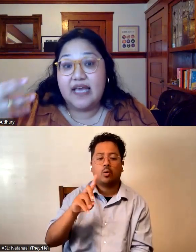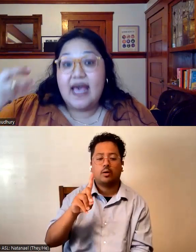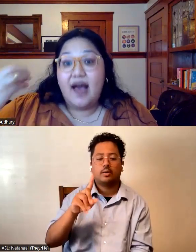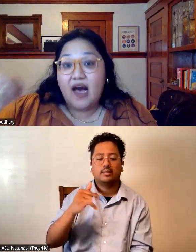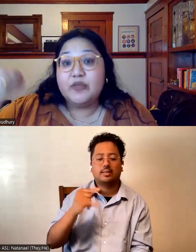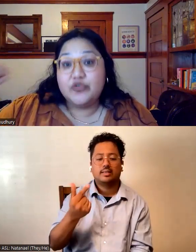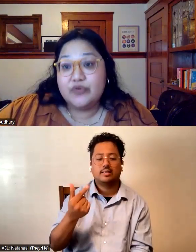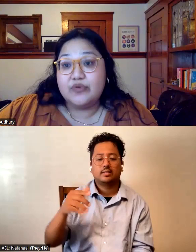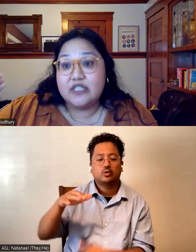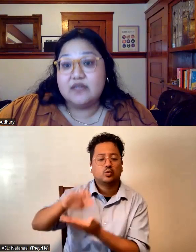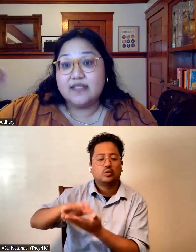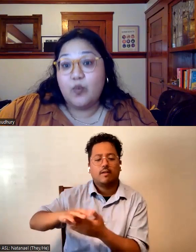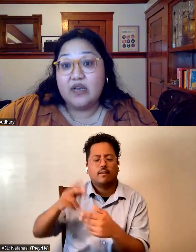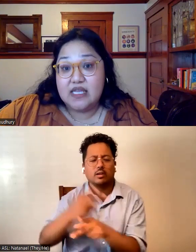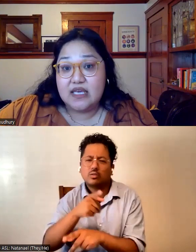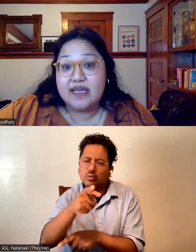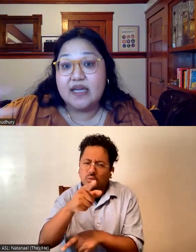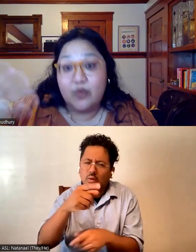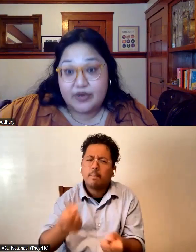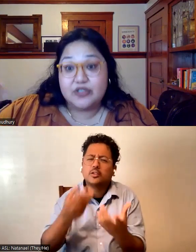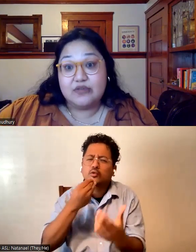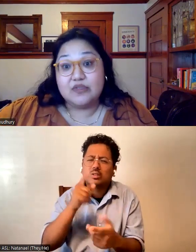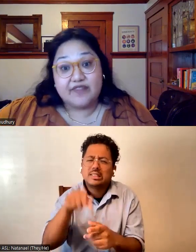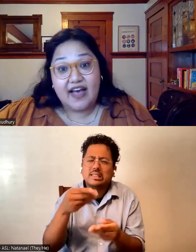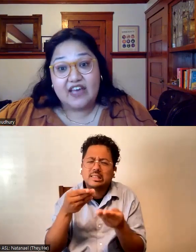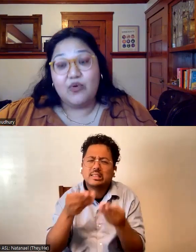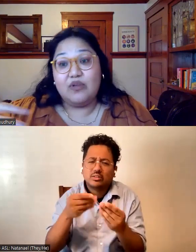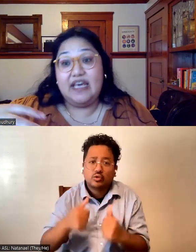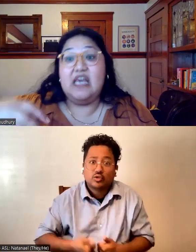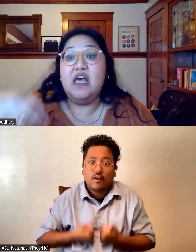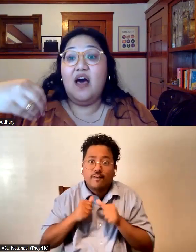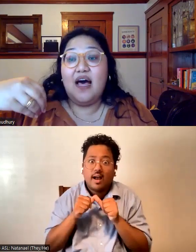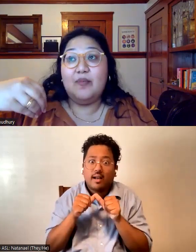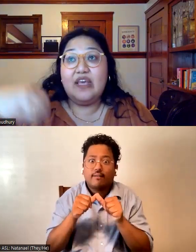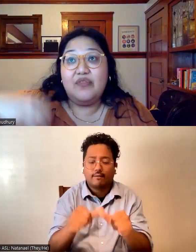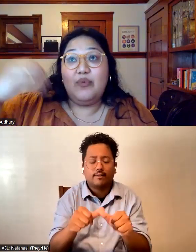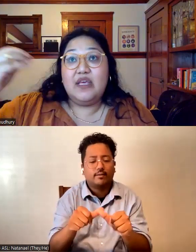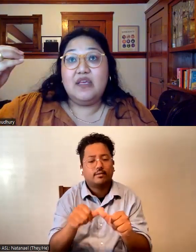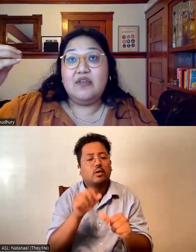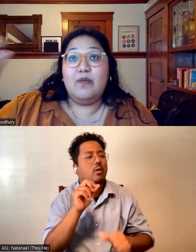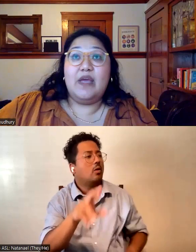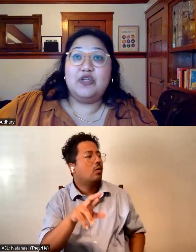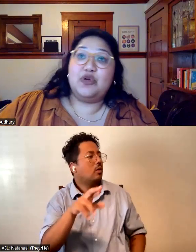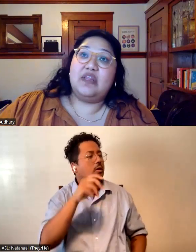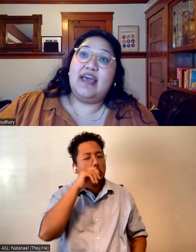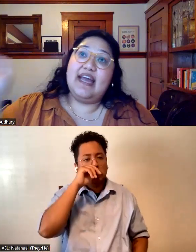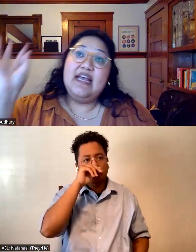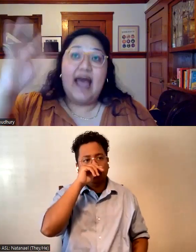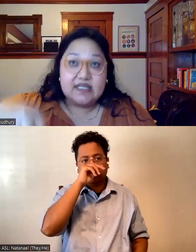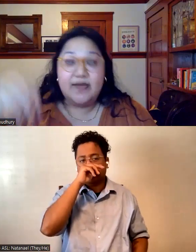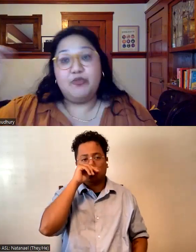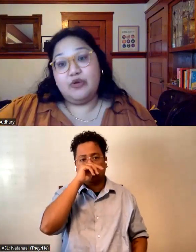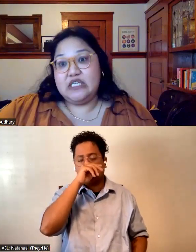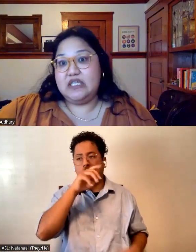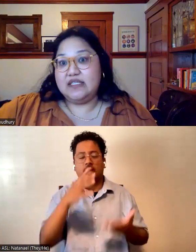determine like how much food did someone need in order to survive, or like if we made sure that they had